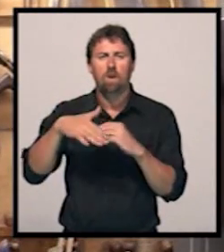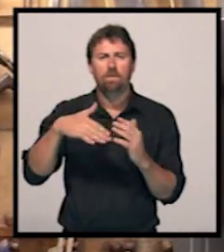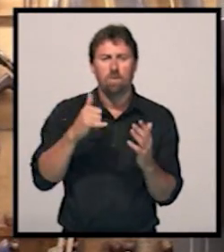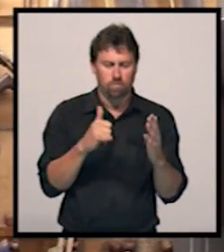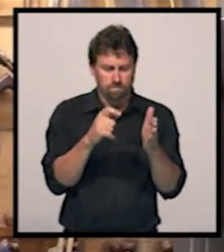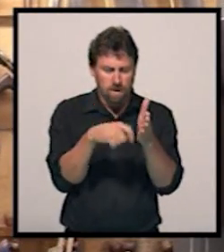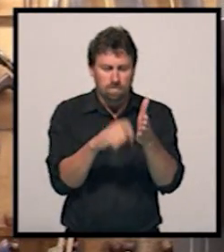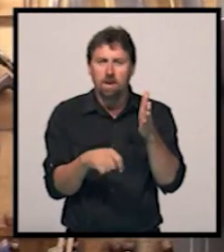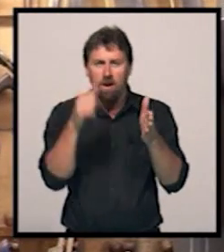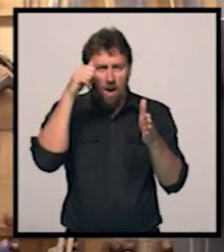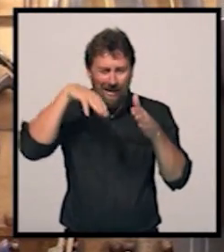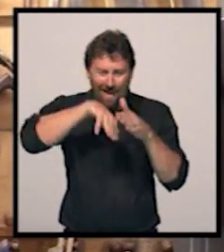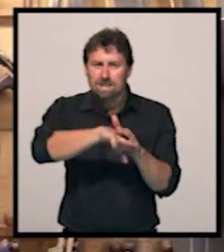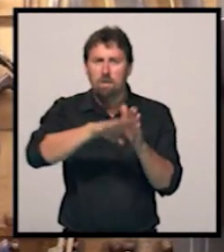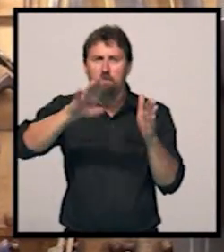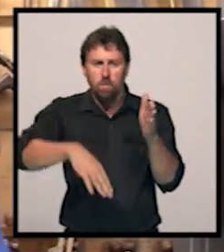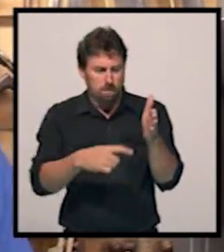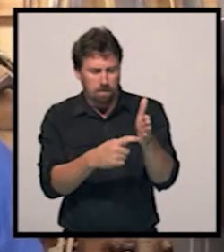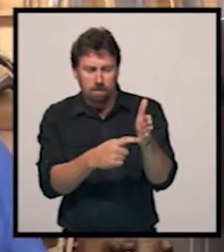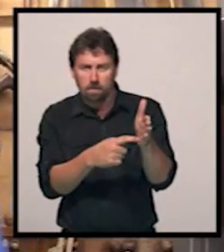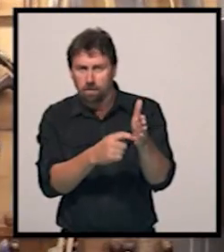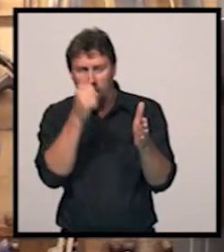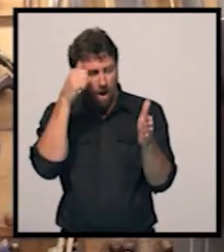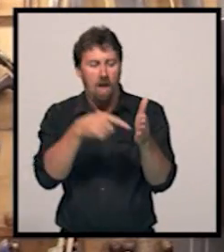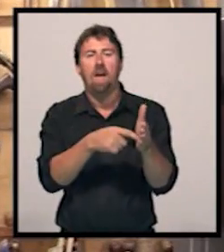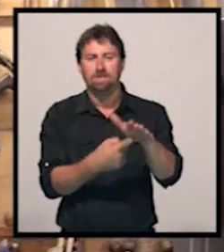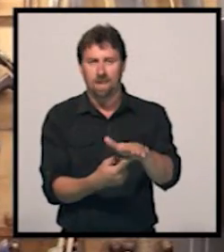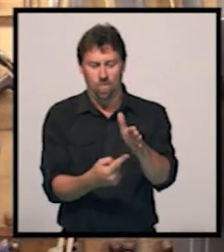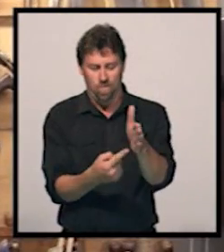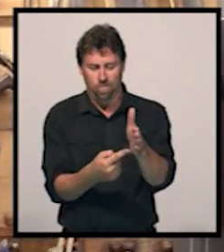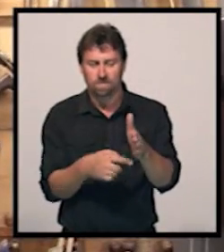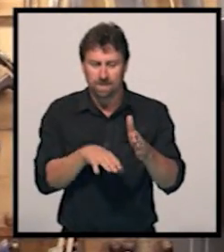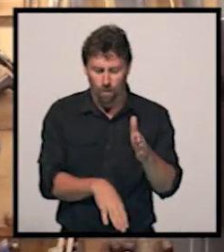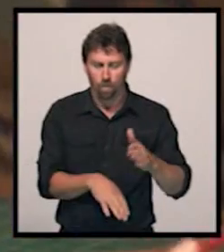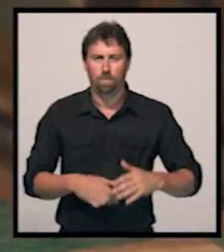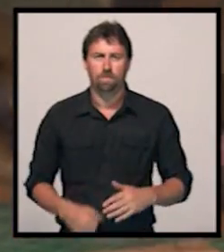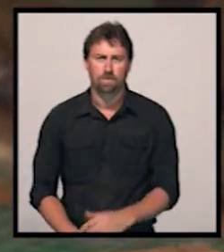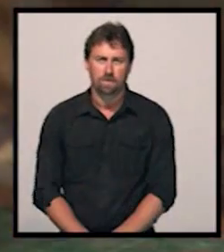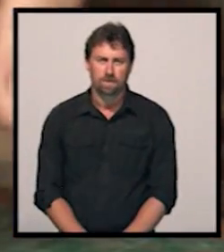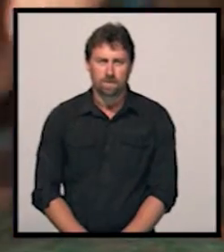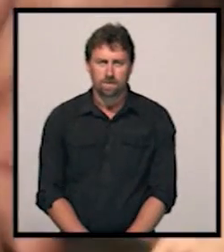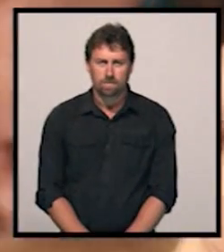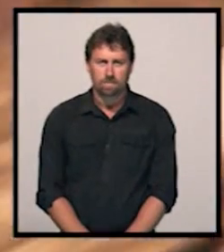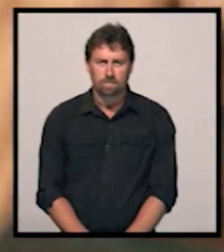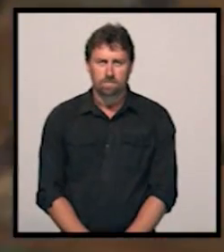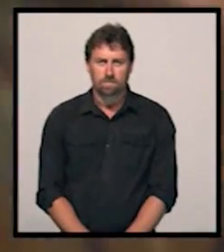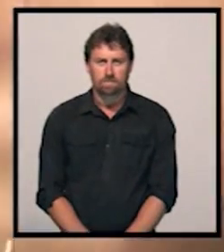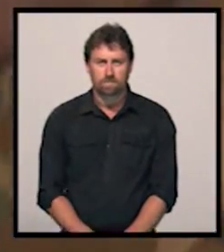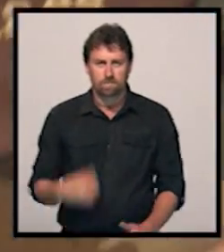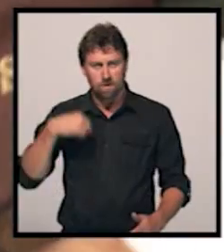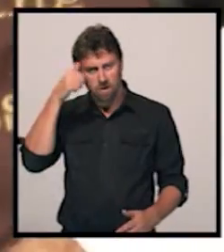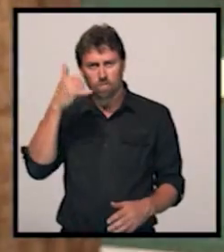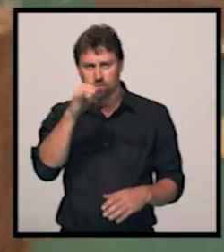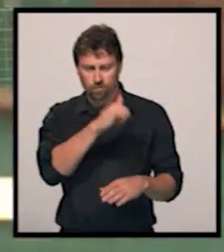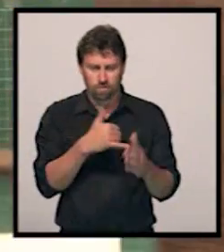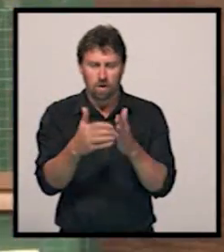is up and which is down. So that's my downside. So we just mark that, so I know which part gets